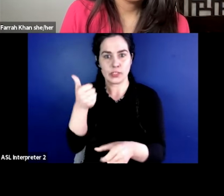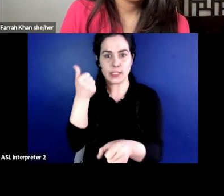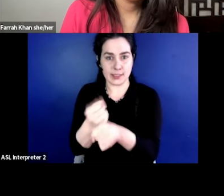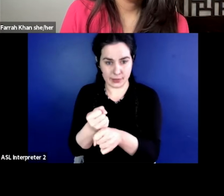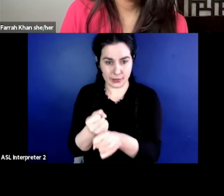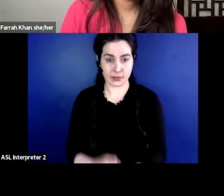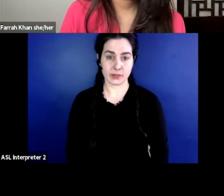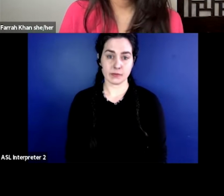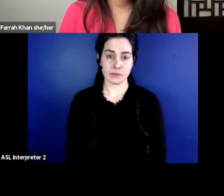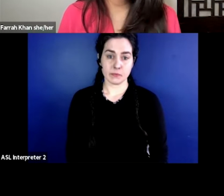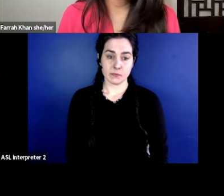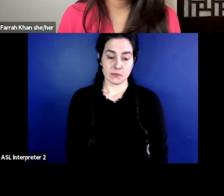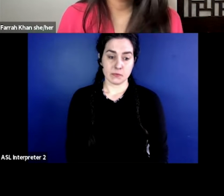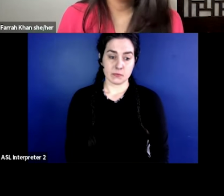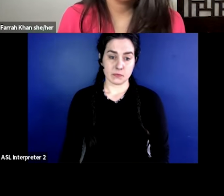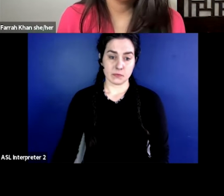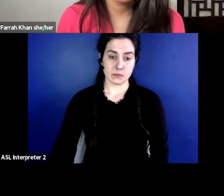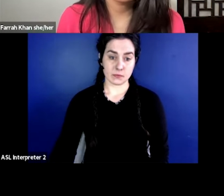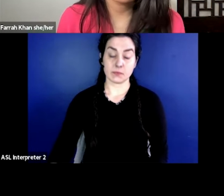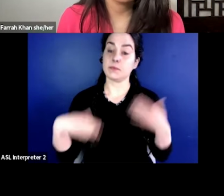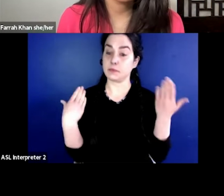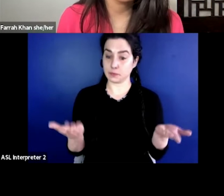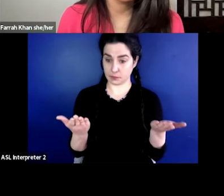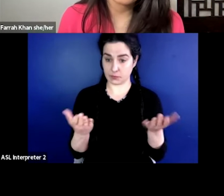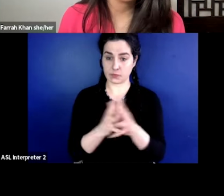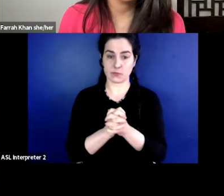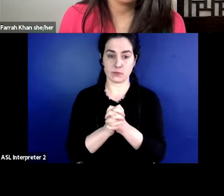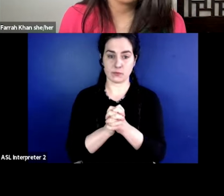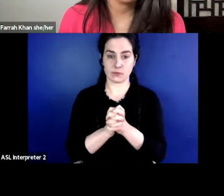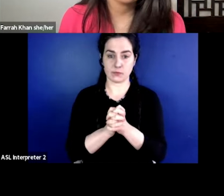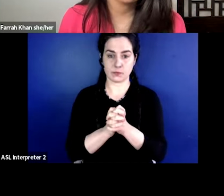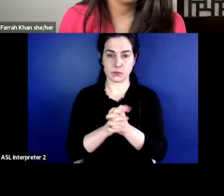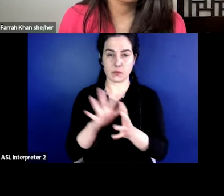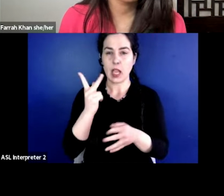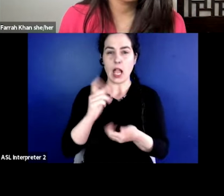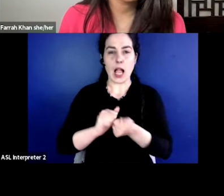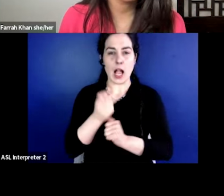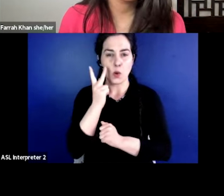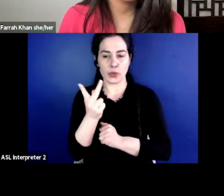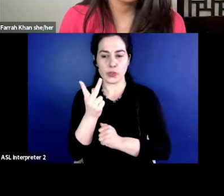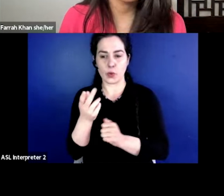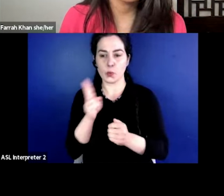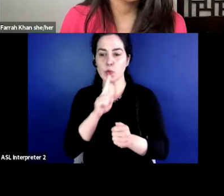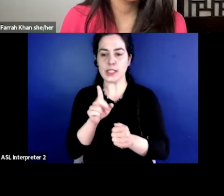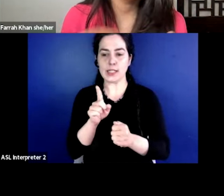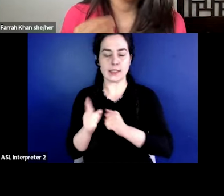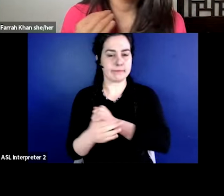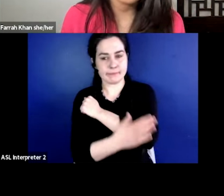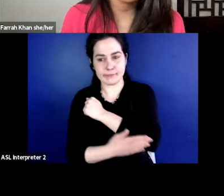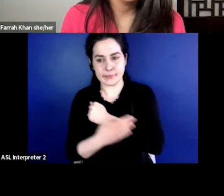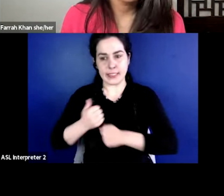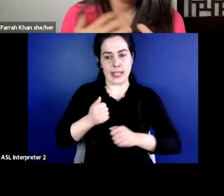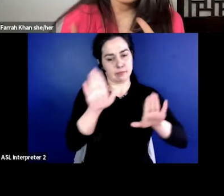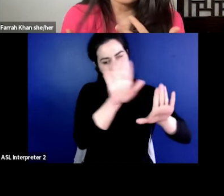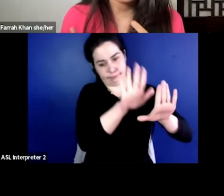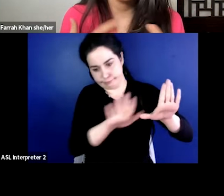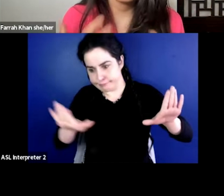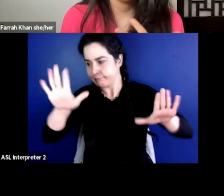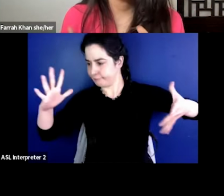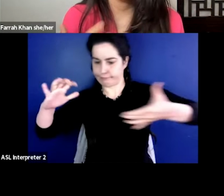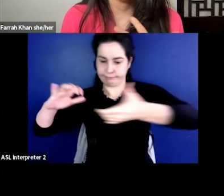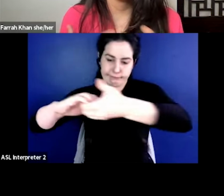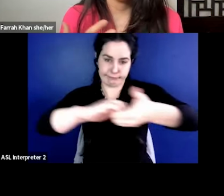So this is kind of the ways that we really saw this as a national collaboration. We ensured that there were spaces to connect a